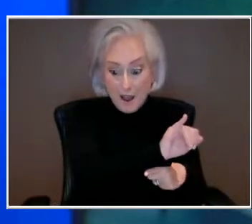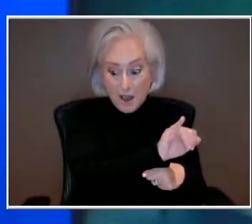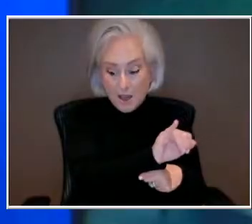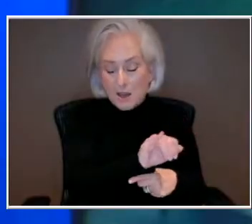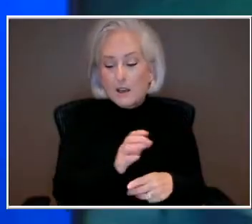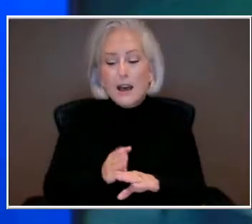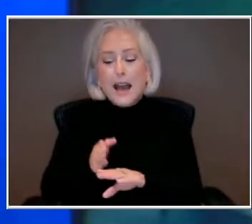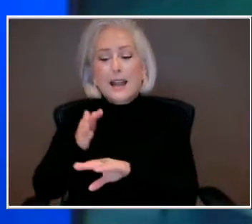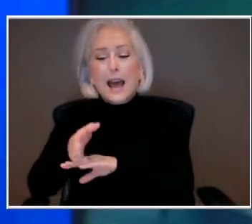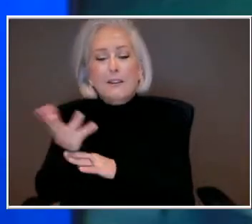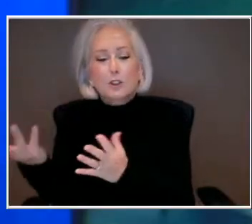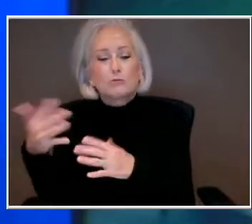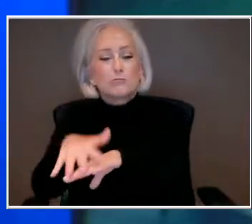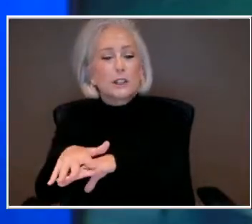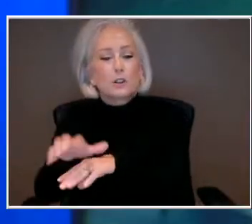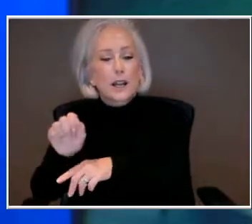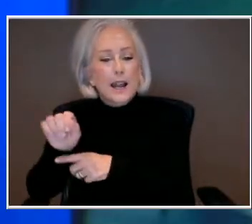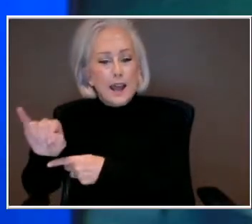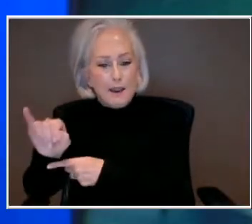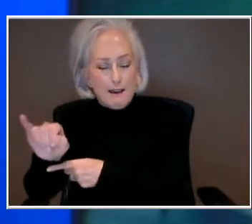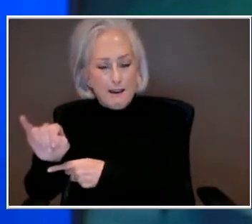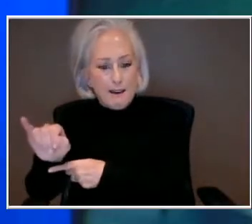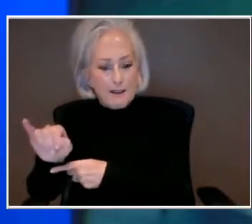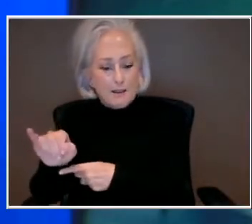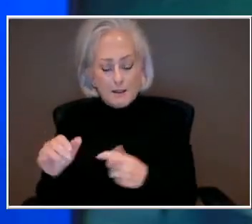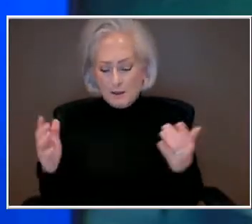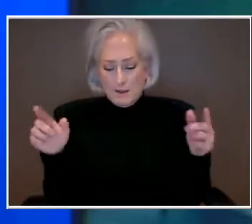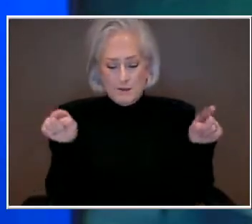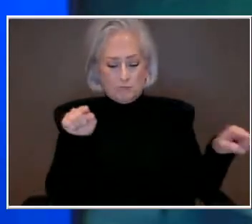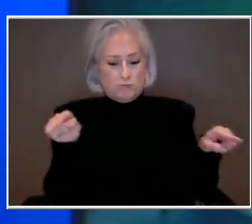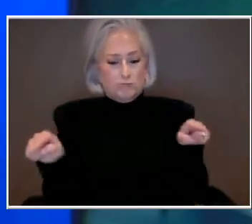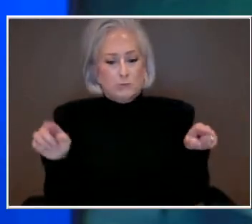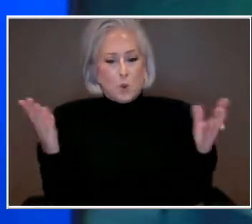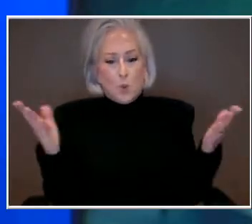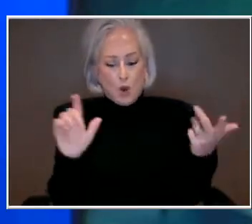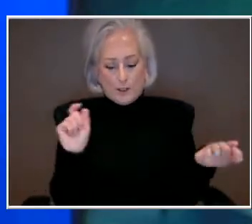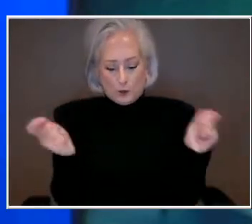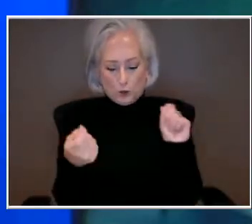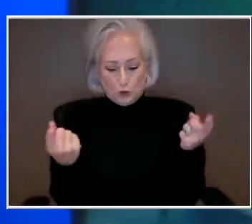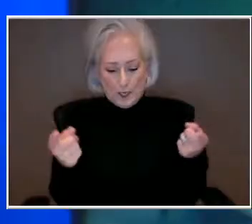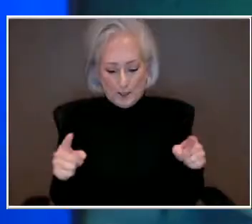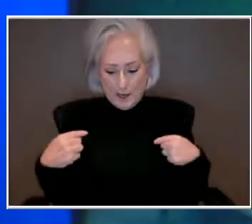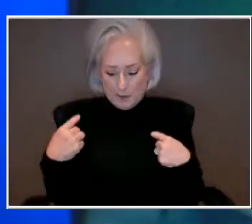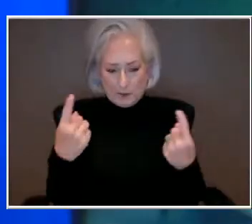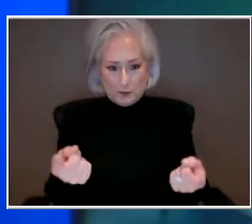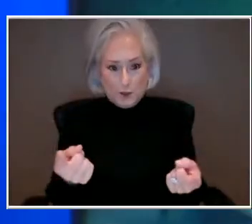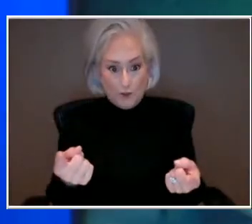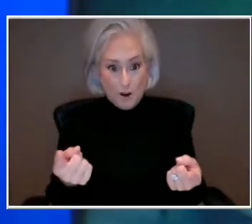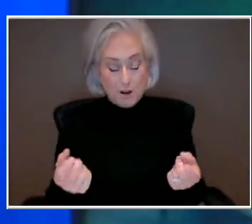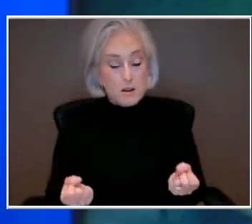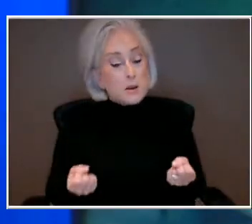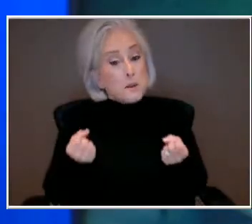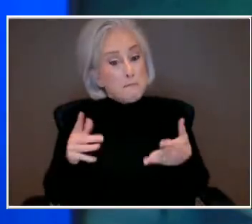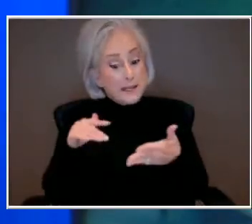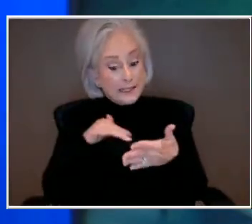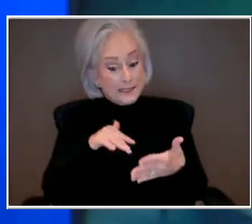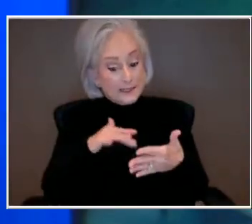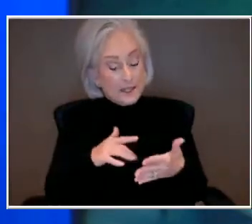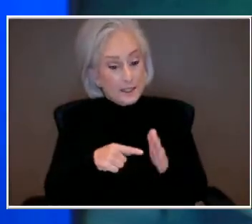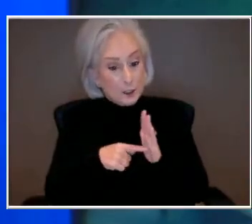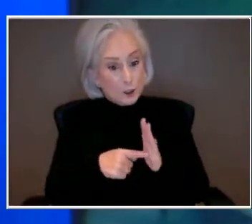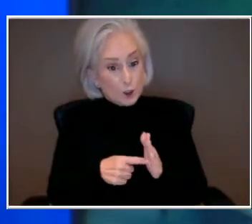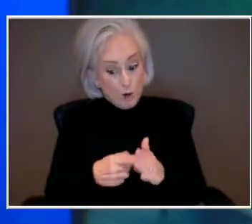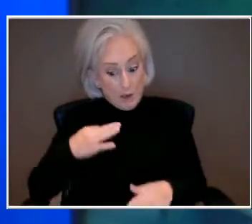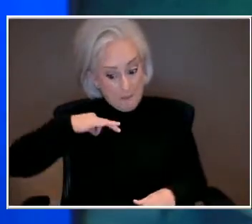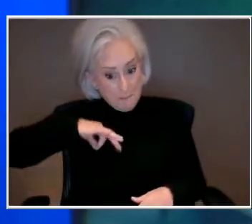any changes that have been made. There's been a lot of studies that have shown the benefits of AI in reading mammograms, that it can increase the numbers of cancers